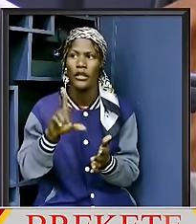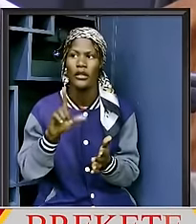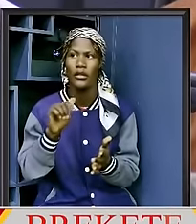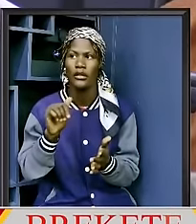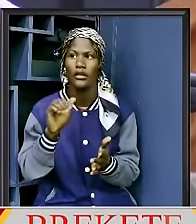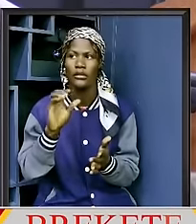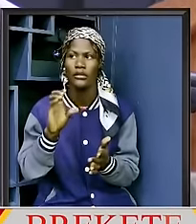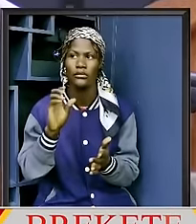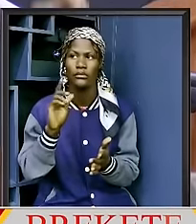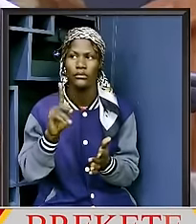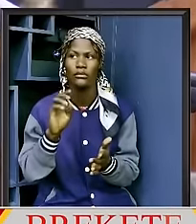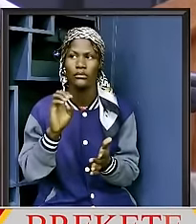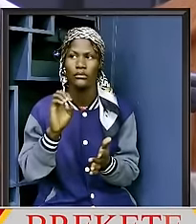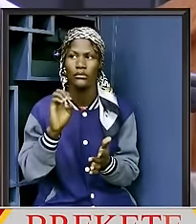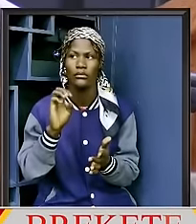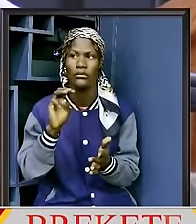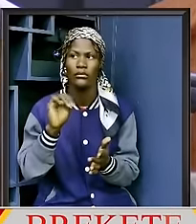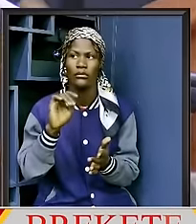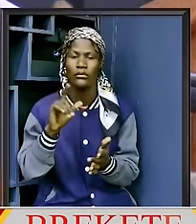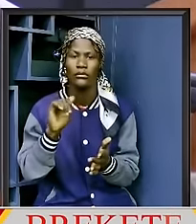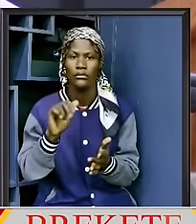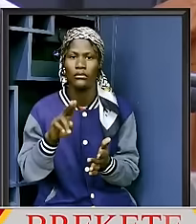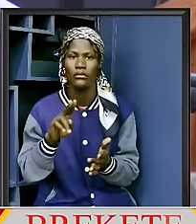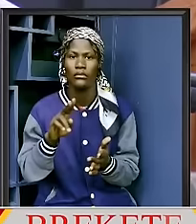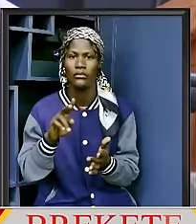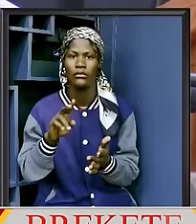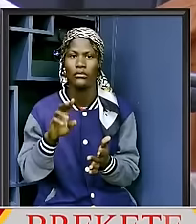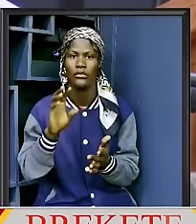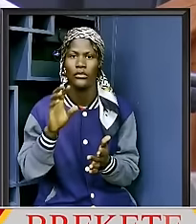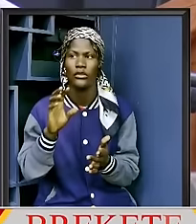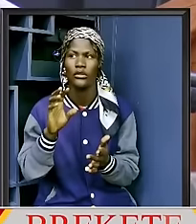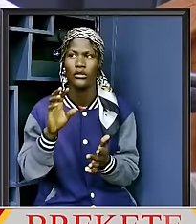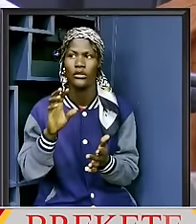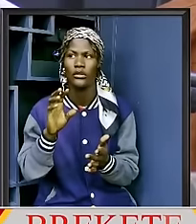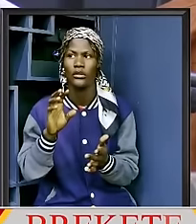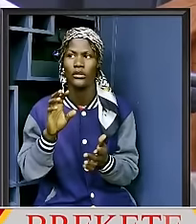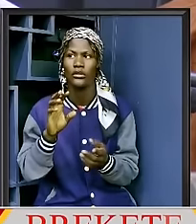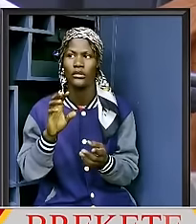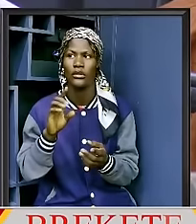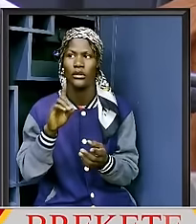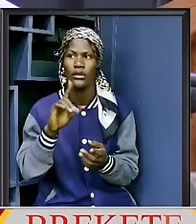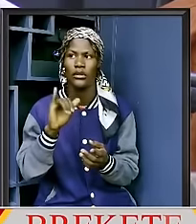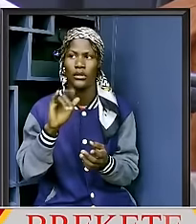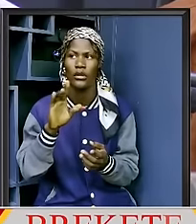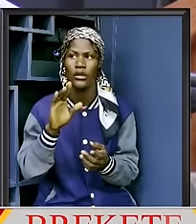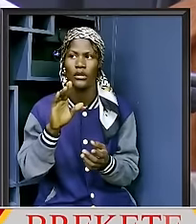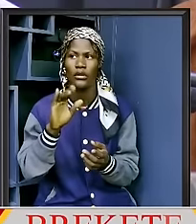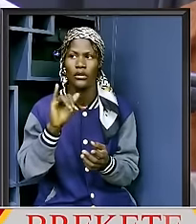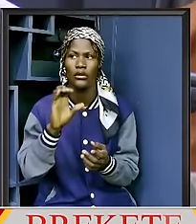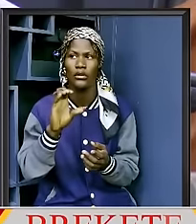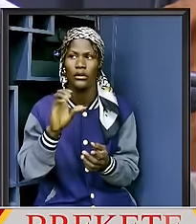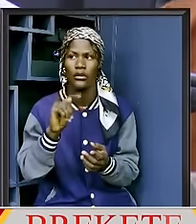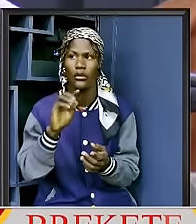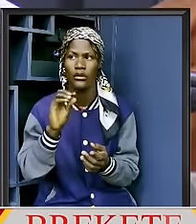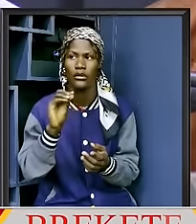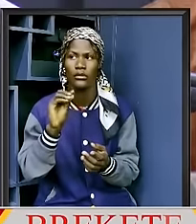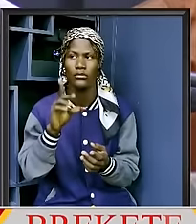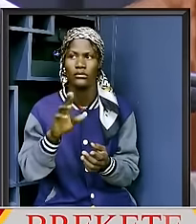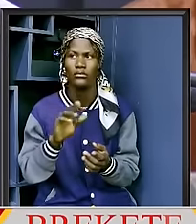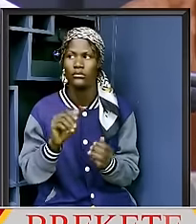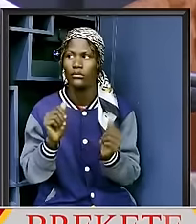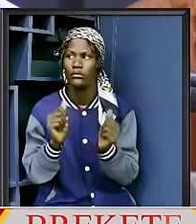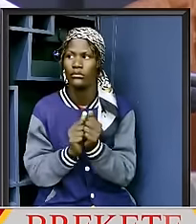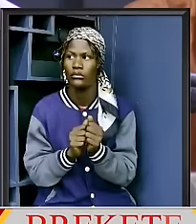Mr. Joshua. The managing director, yes, or the chairman? Said, yes, the director himself. I was with him yesterday with my